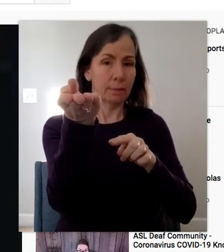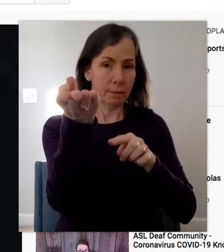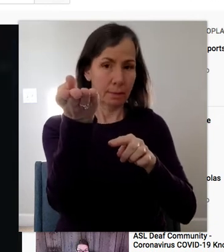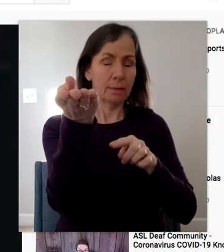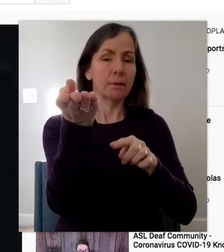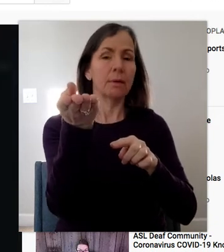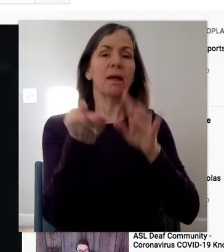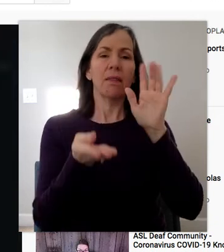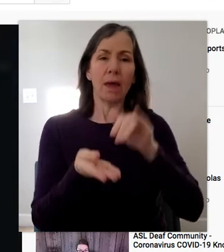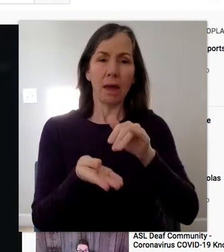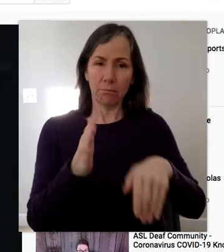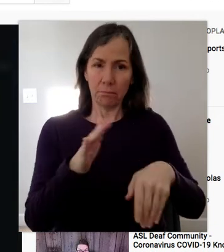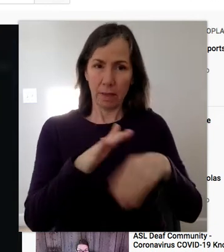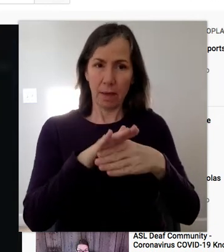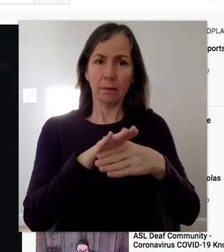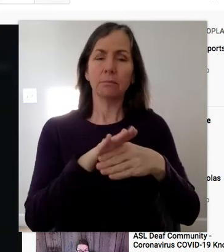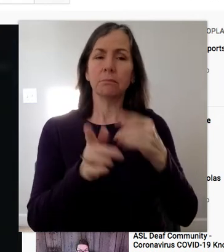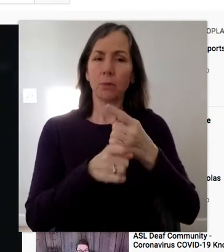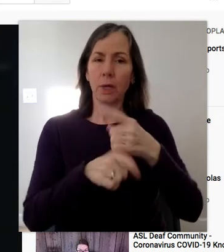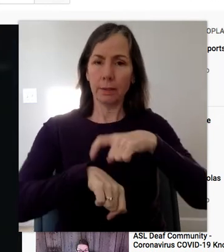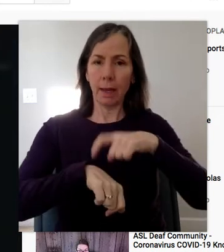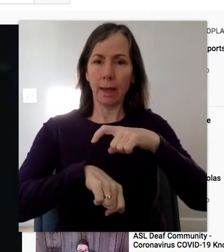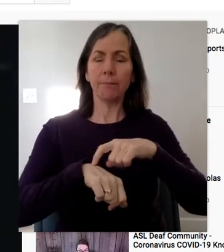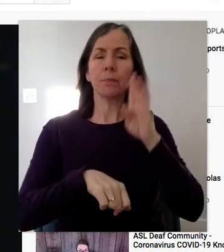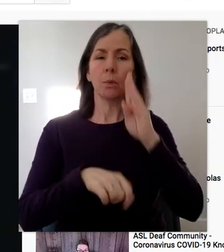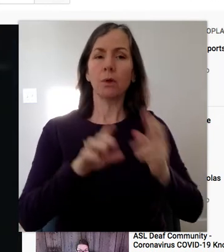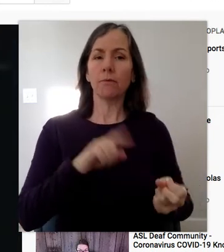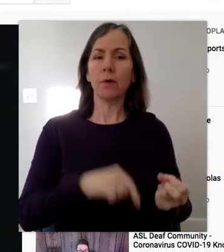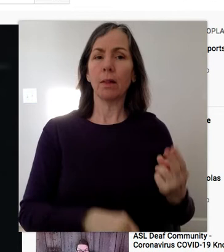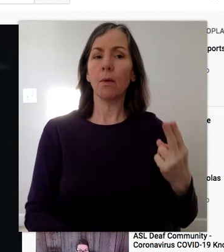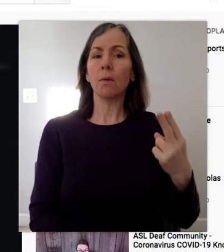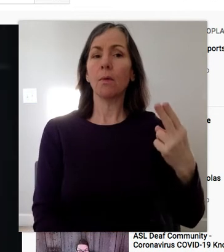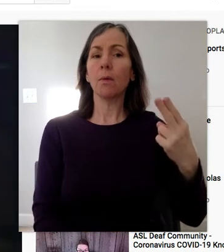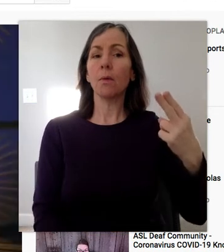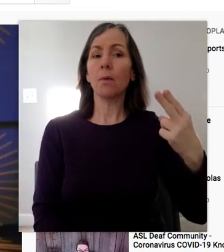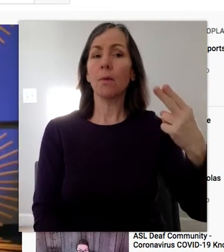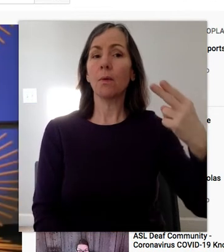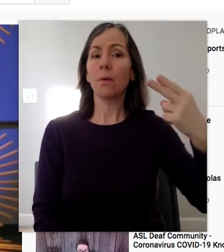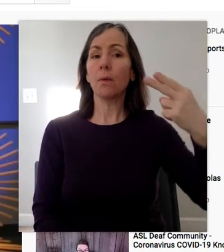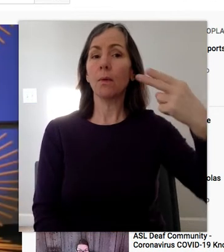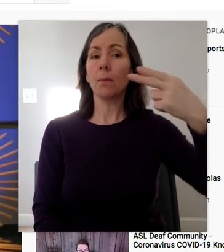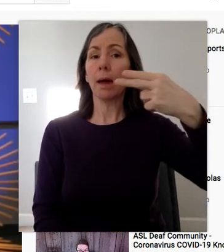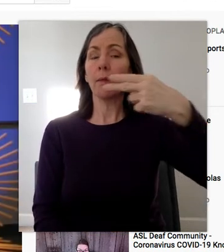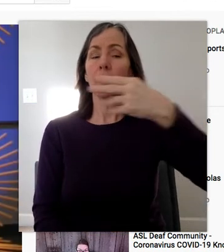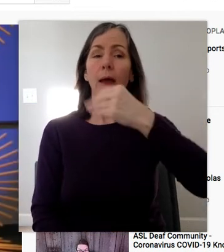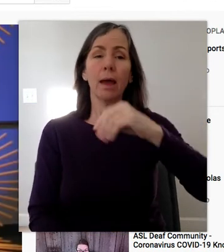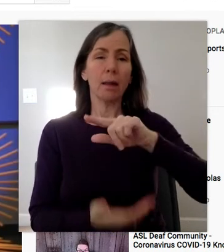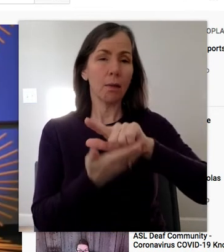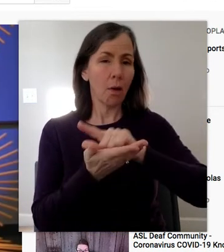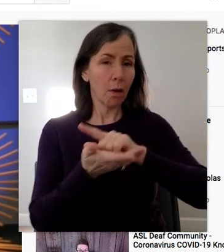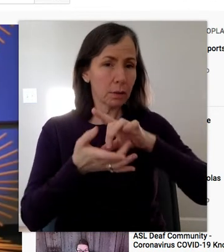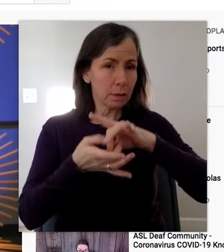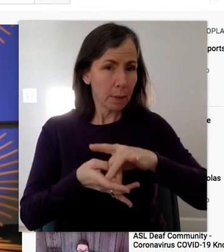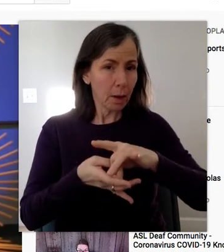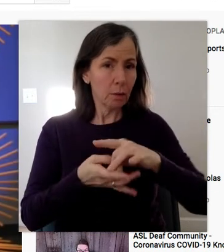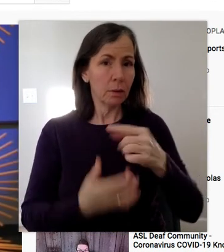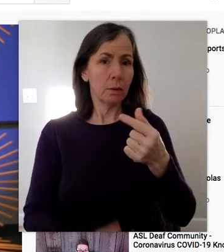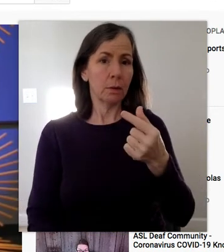And up it goes, following a path and the laws of gravity. Once a punter kicks a football, it becomes what we